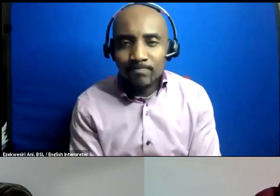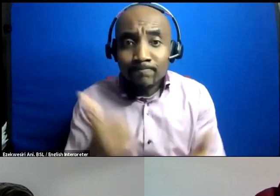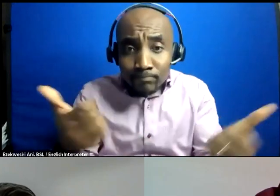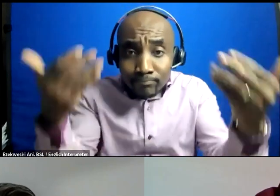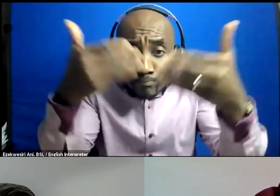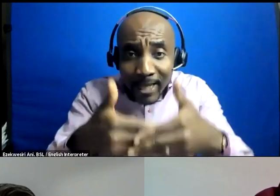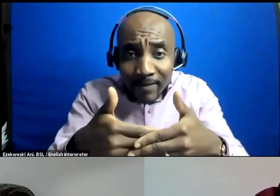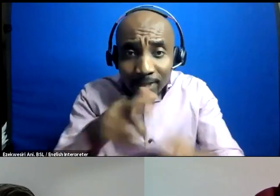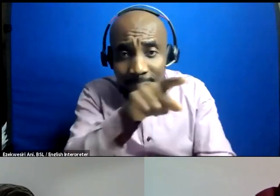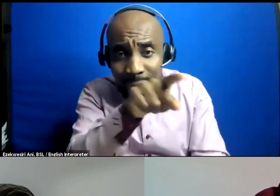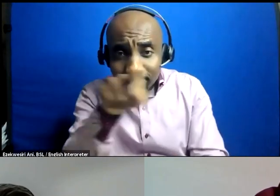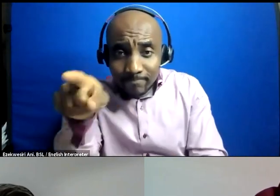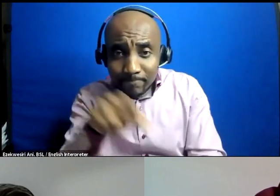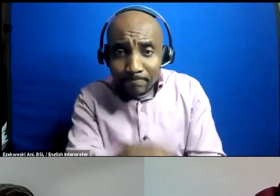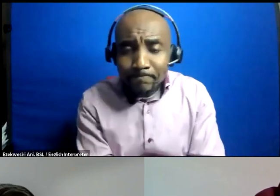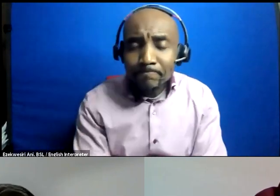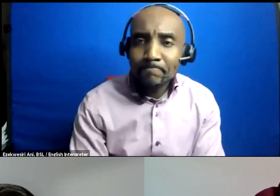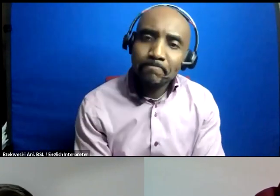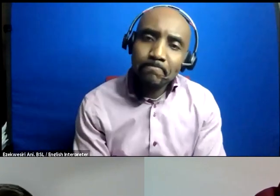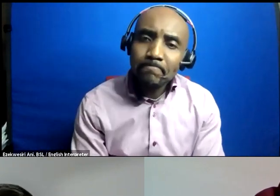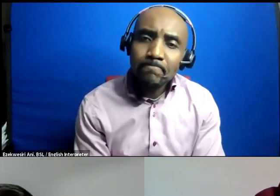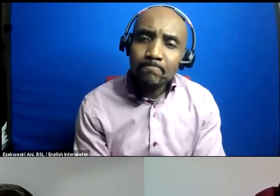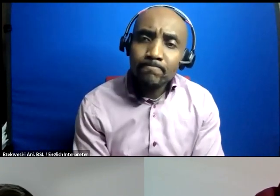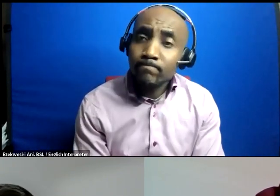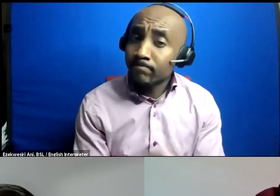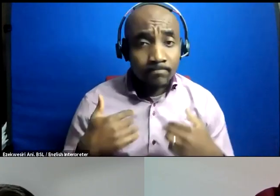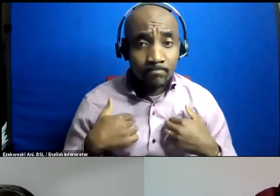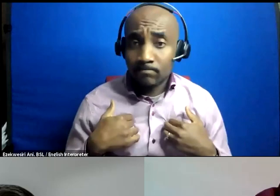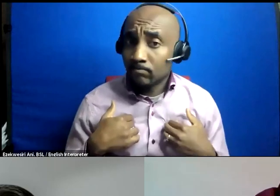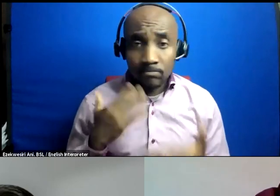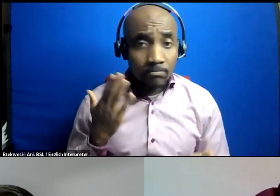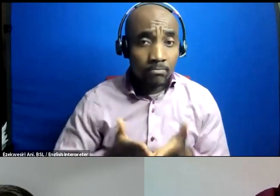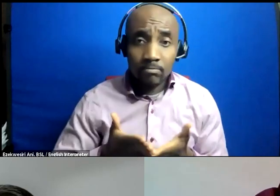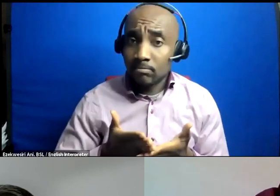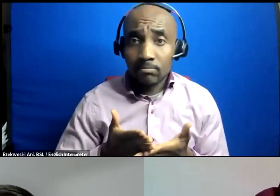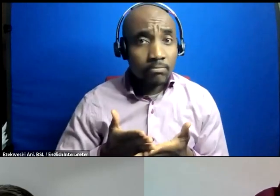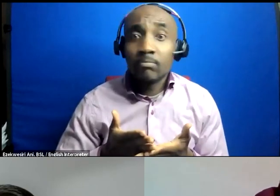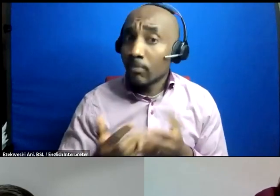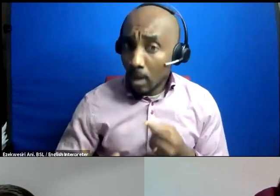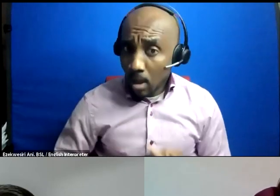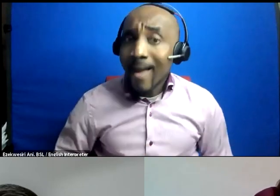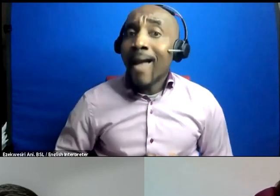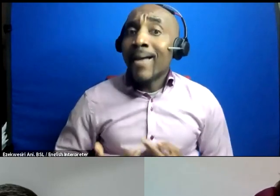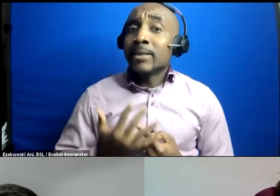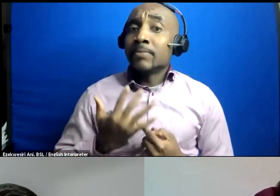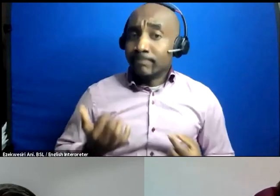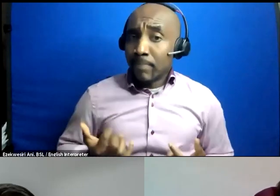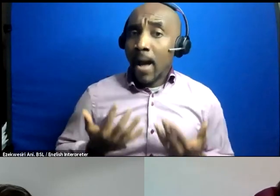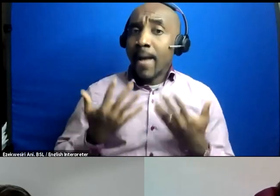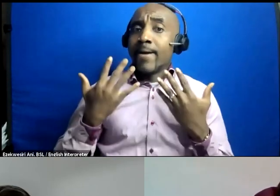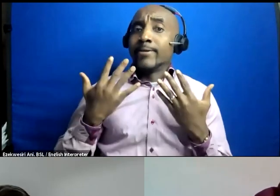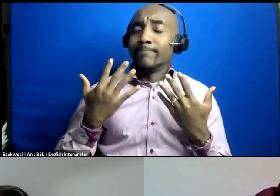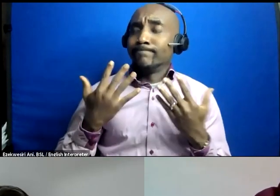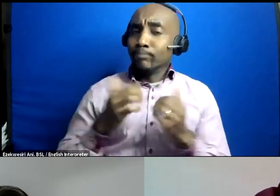to everyone. And I have to say I've been inspired, privileged, and I'm trying to think of some